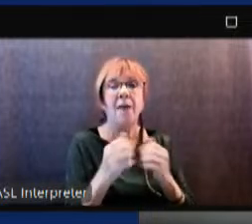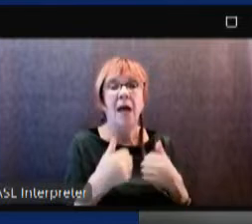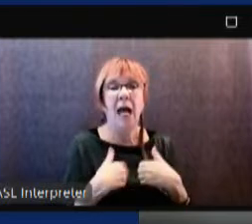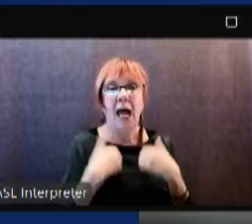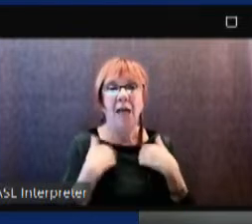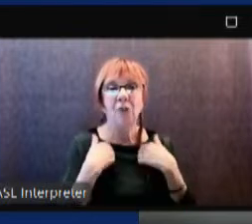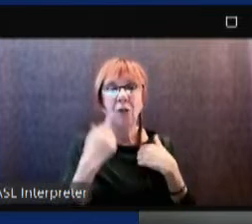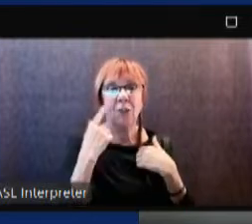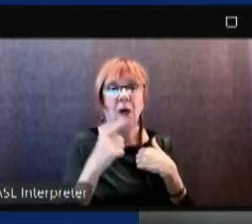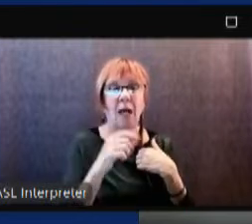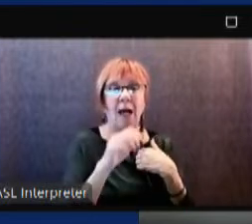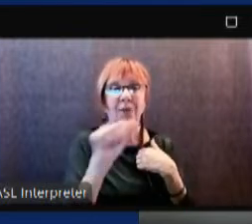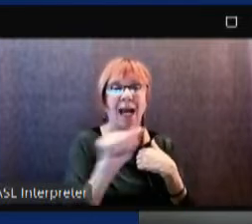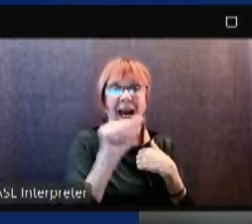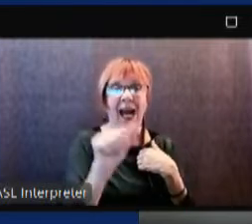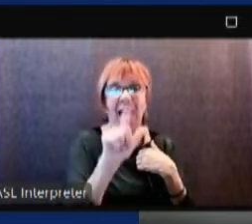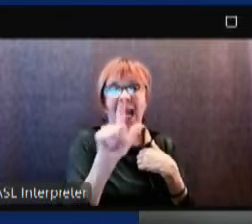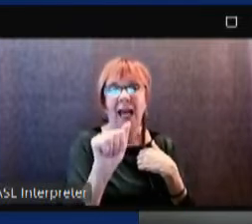dpw.lacounty.gov on their email.